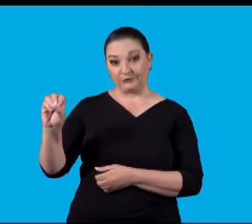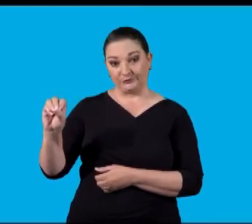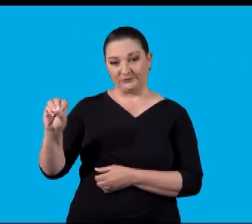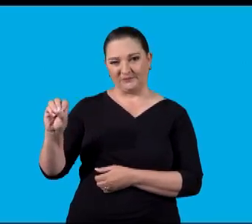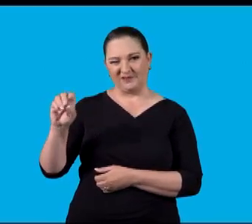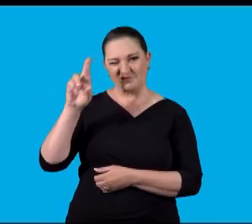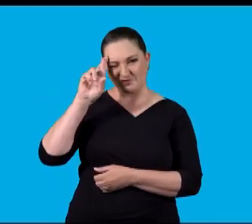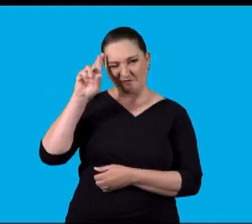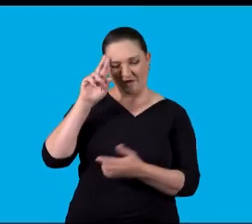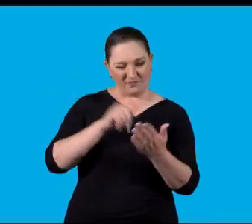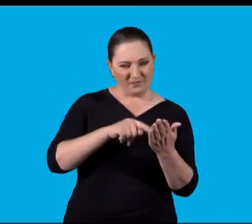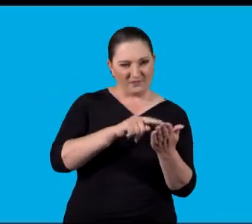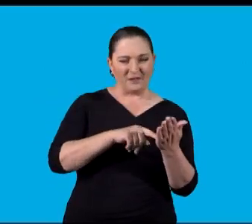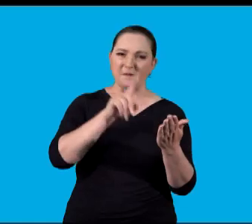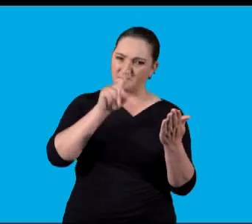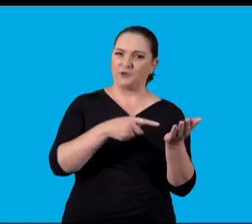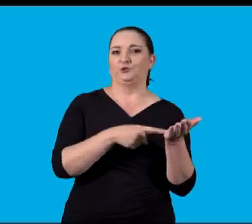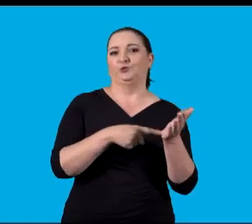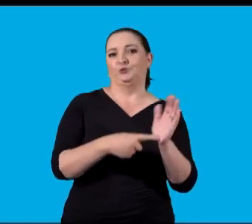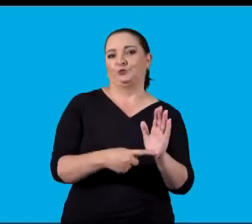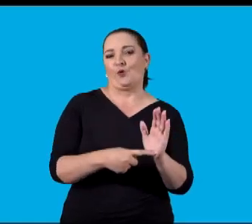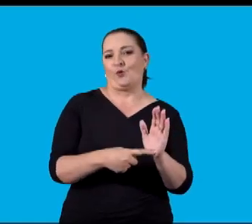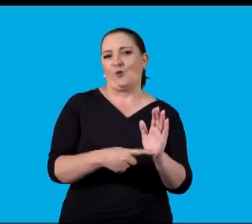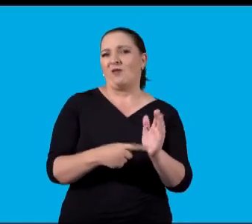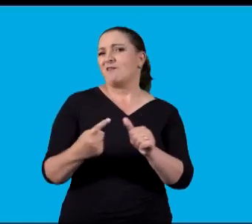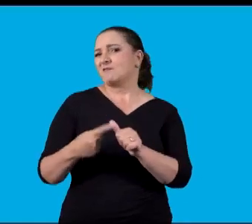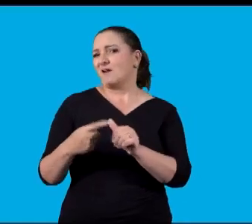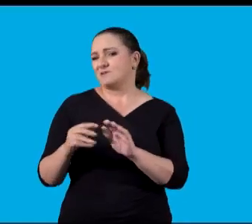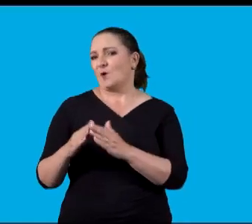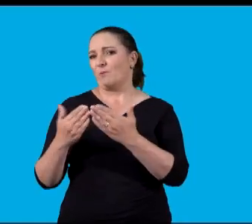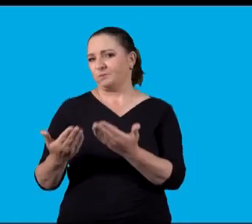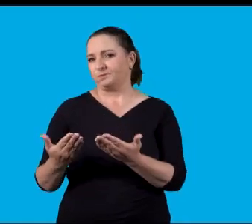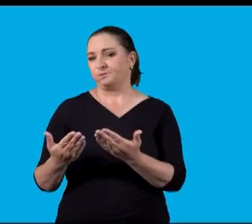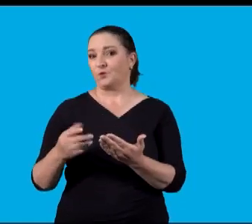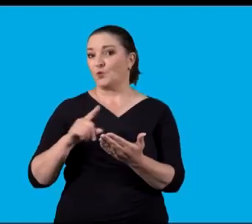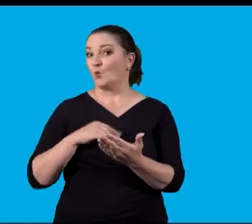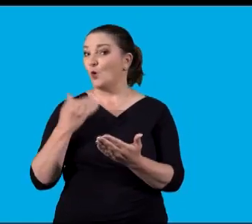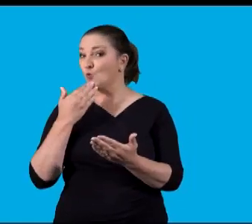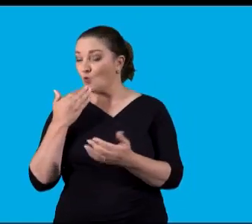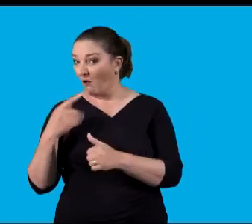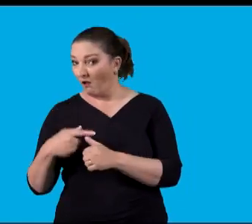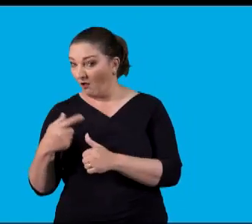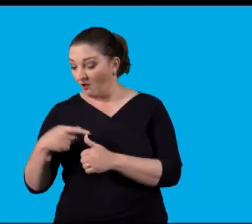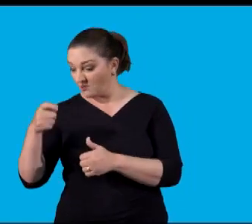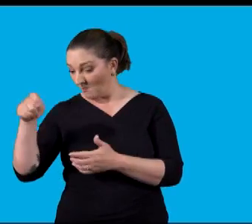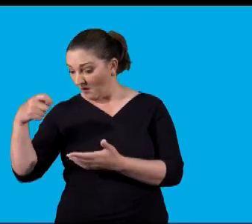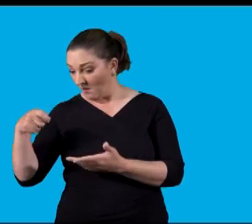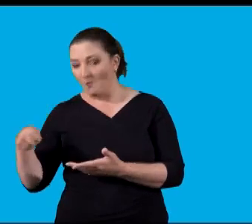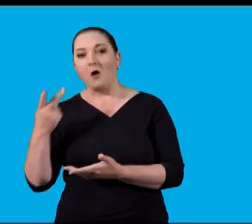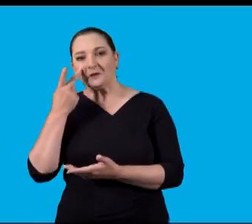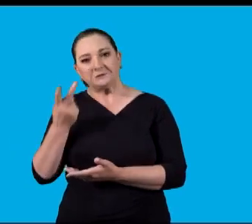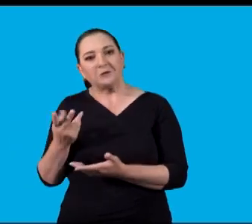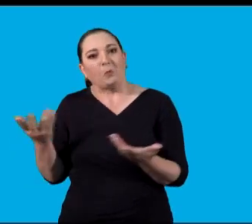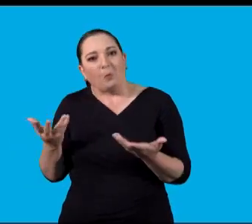1,490,000. Remember, calculations must be shown in the answer book such that whoever marks your paper can see where you are getting